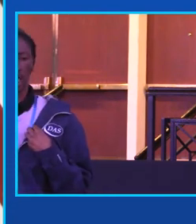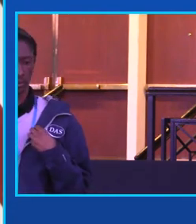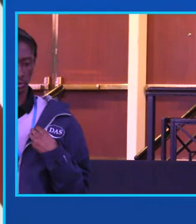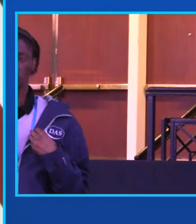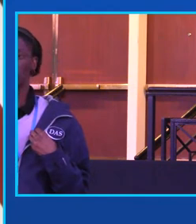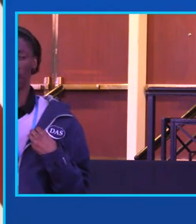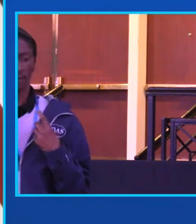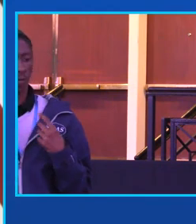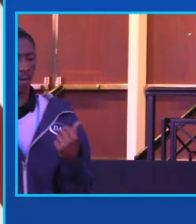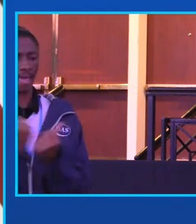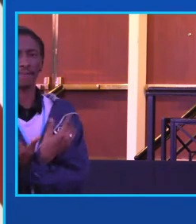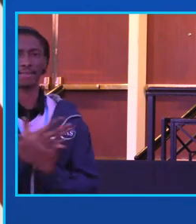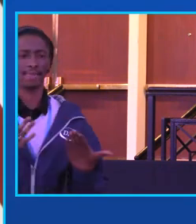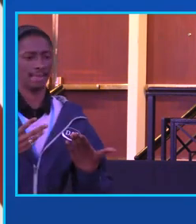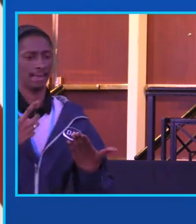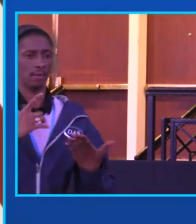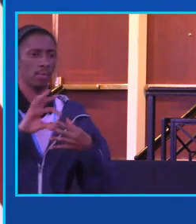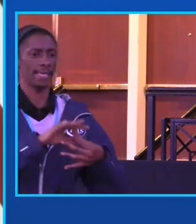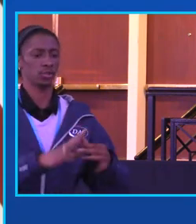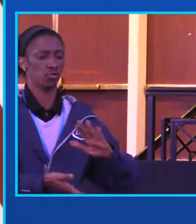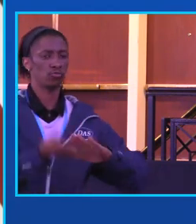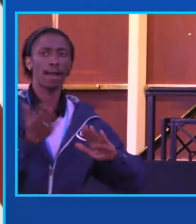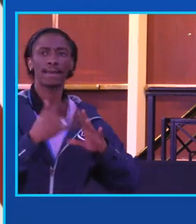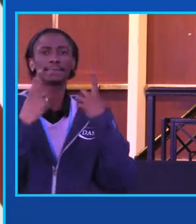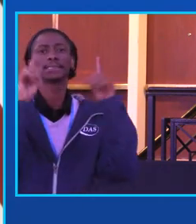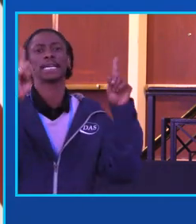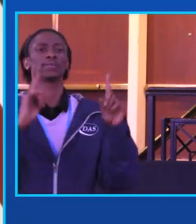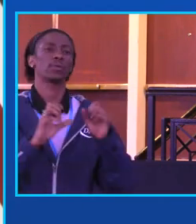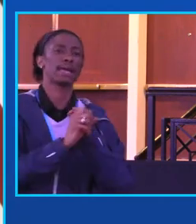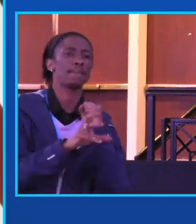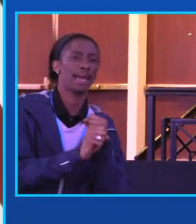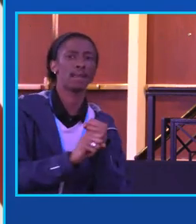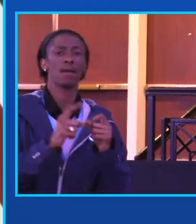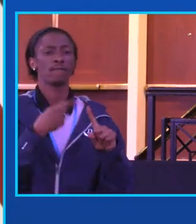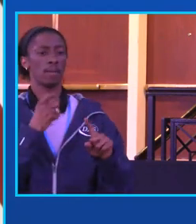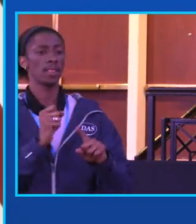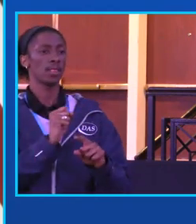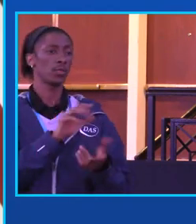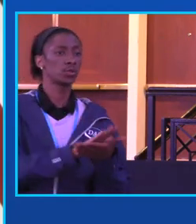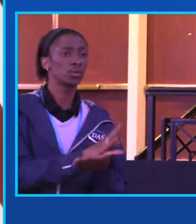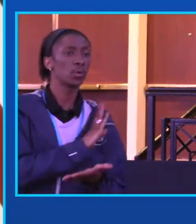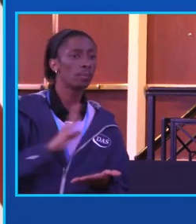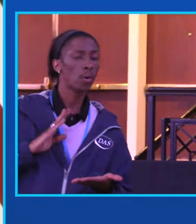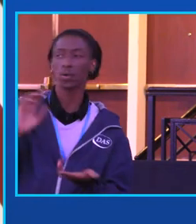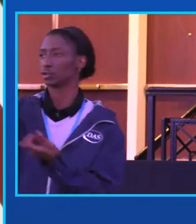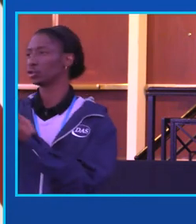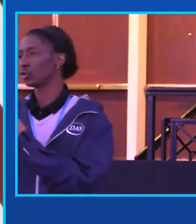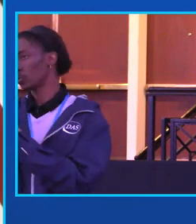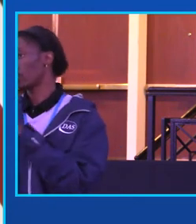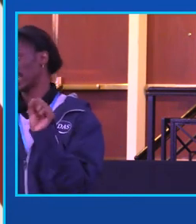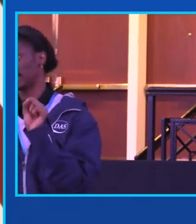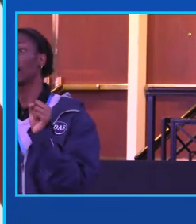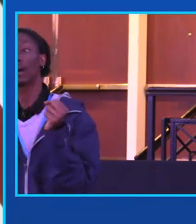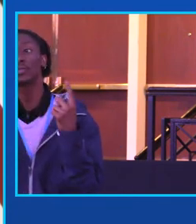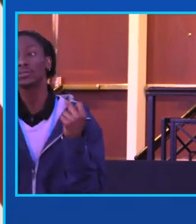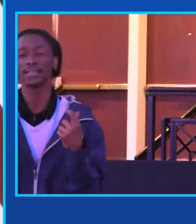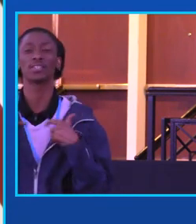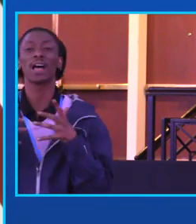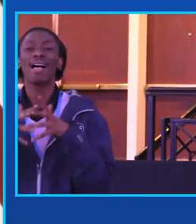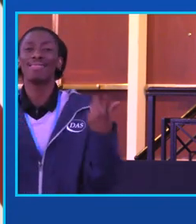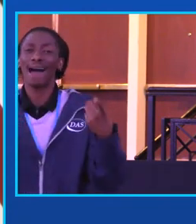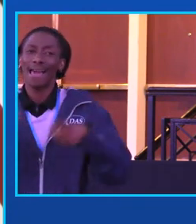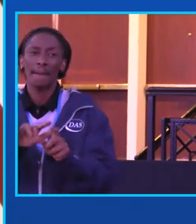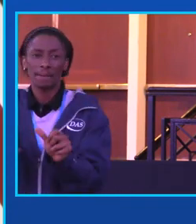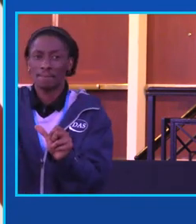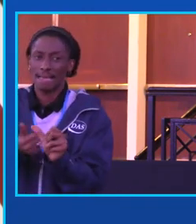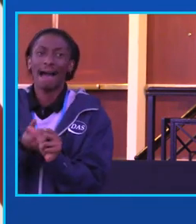into running successful campaigns, from the school board to the president. And let me tell you, there's a lot going on behind the scenes as